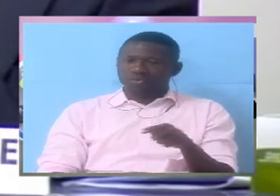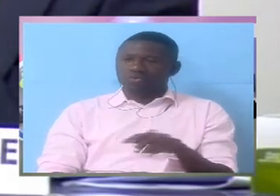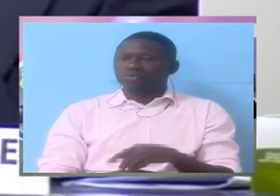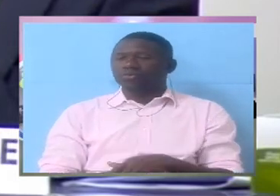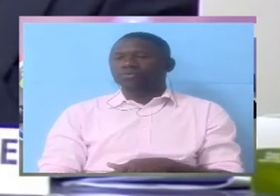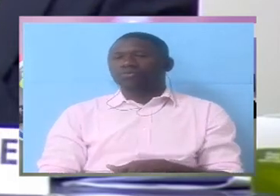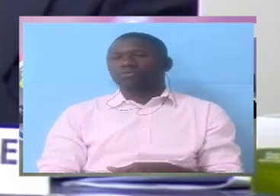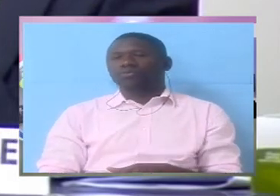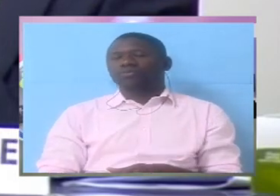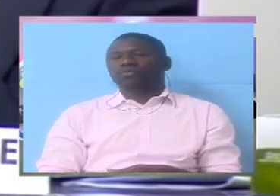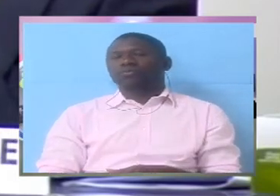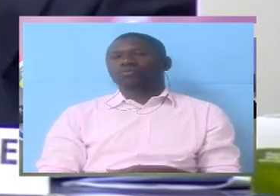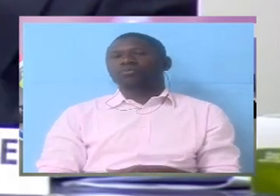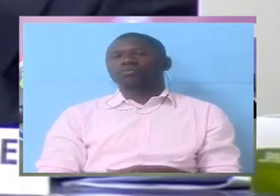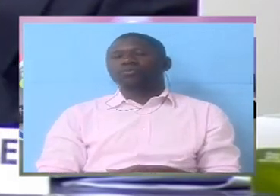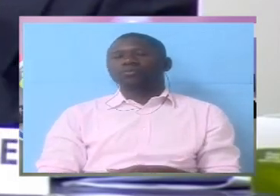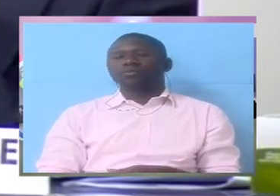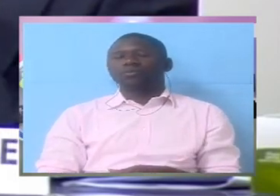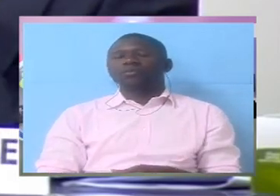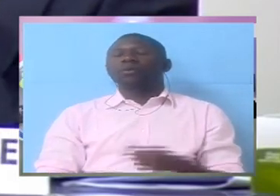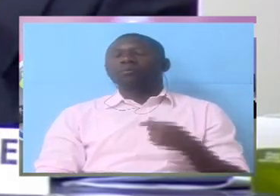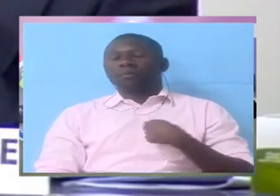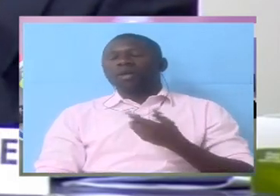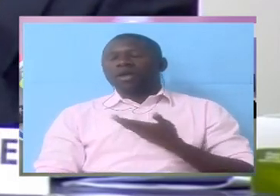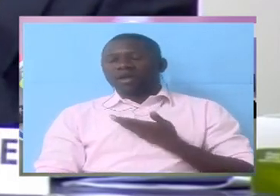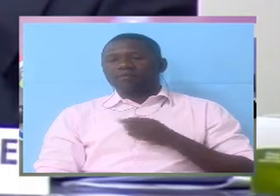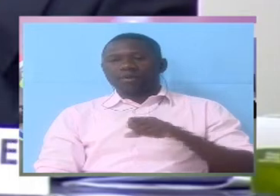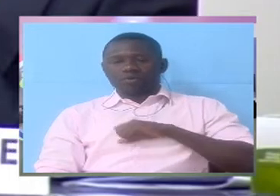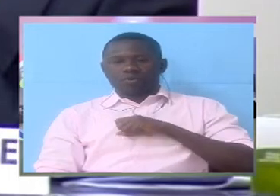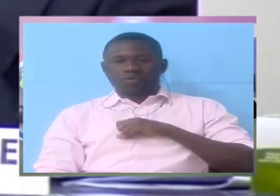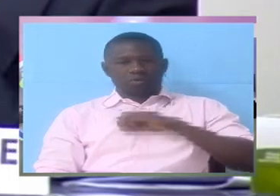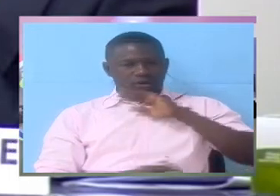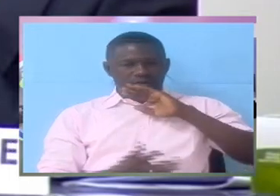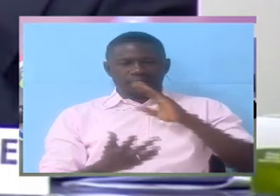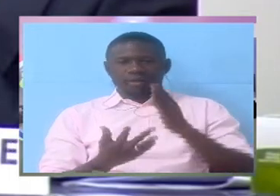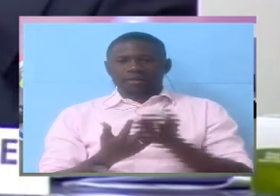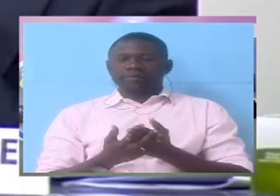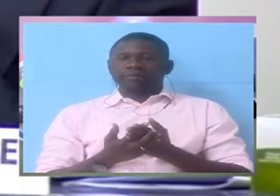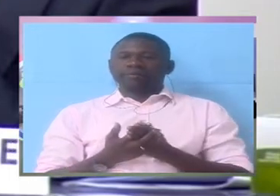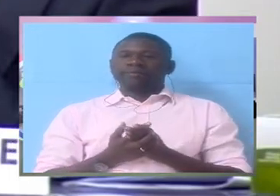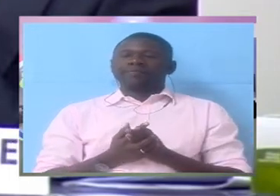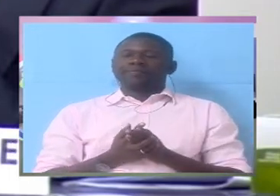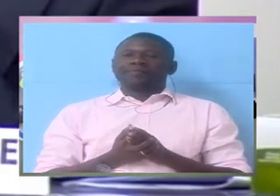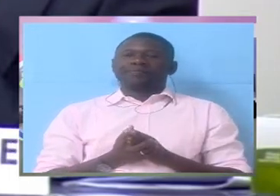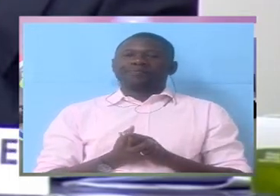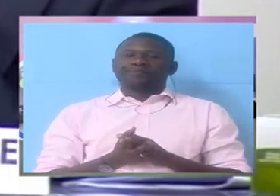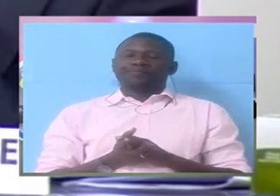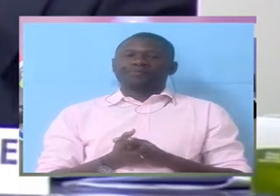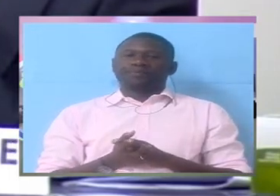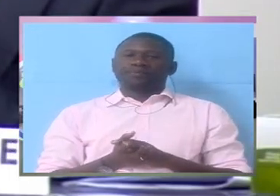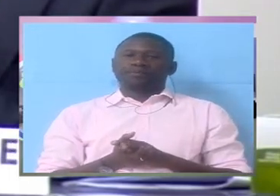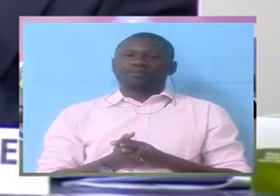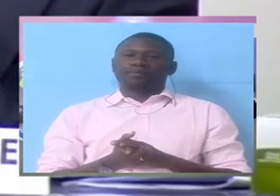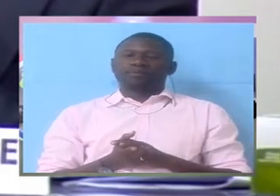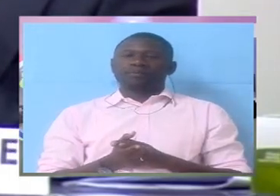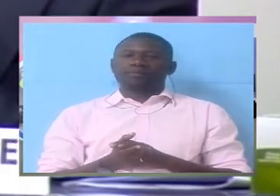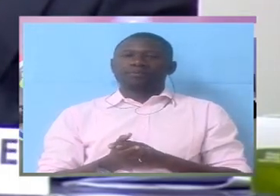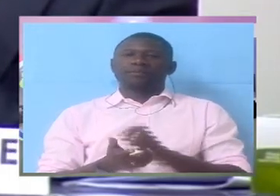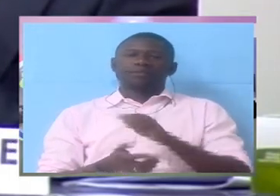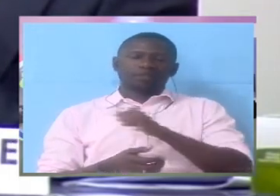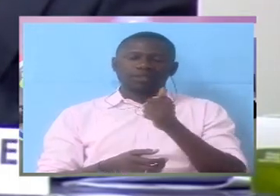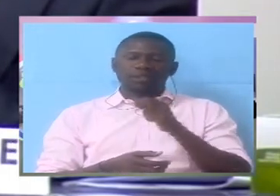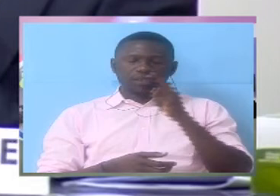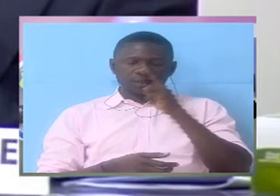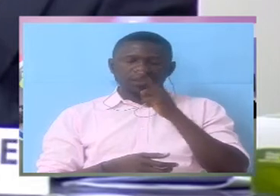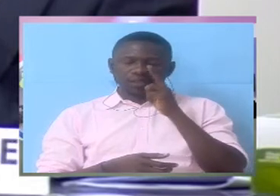tiling. I have my own belief. Defanantenga mfansung lanno soro lalara menna. And I try